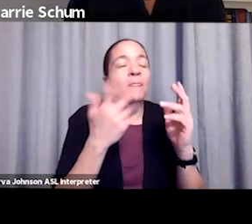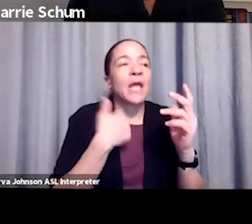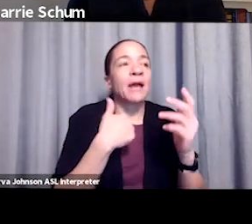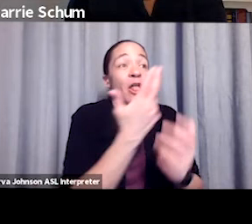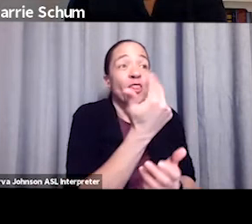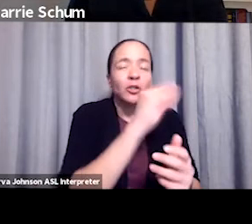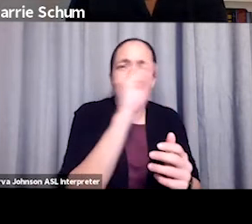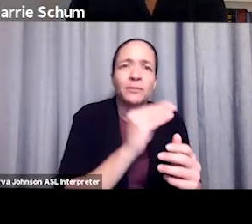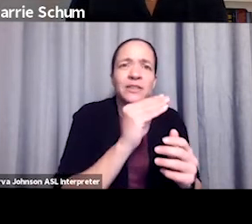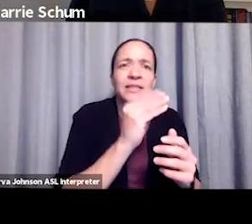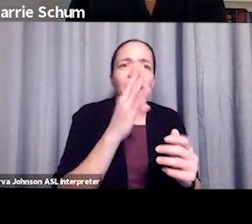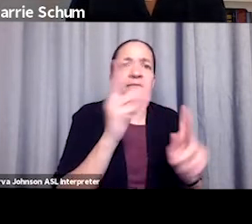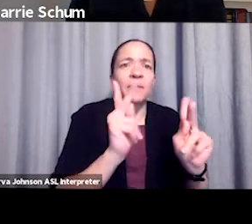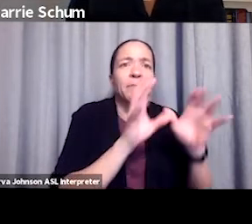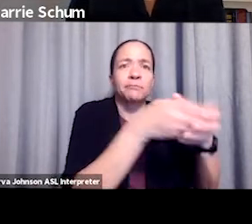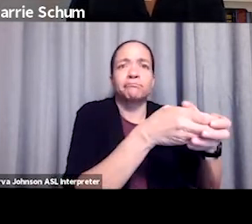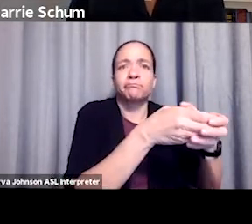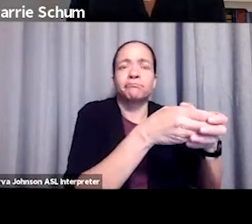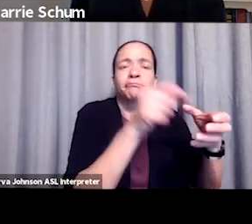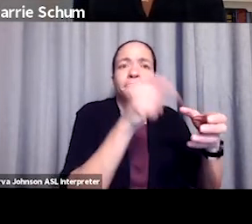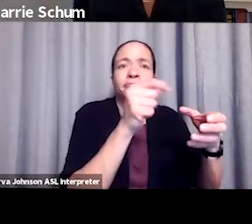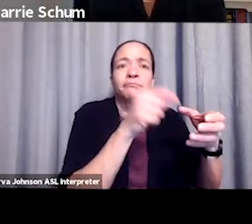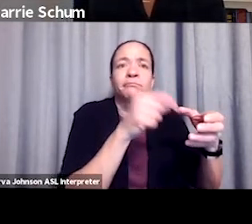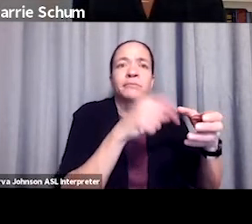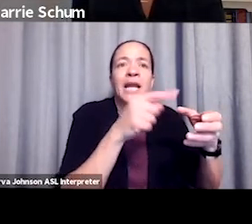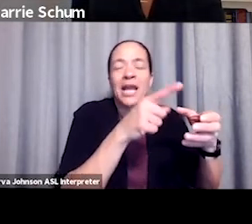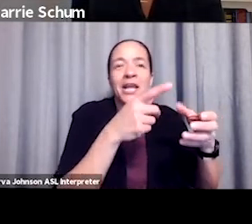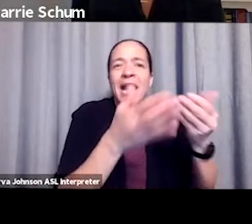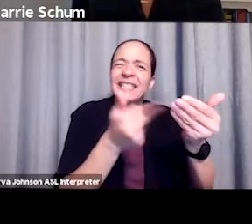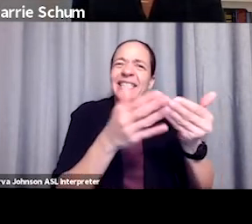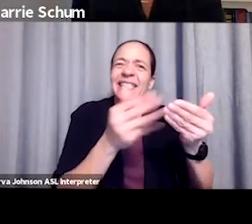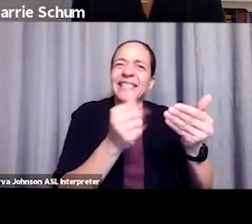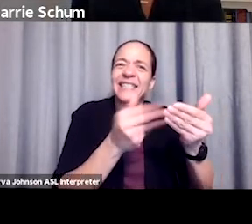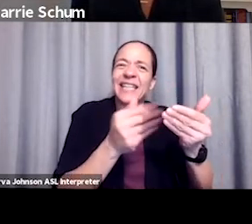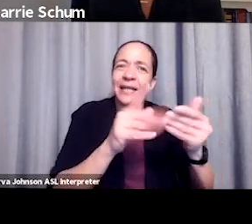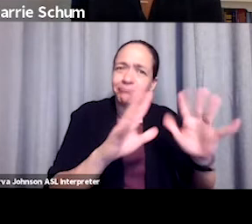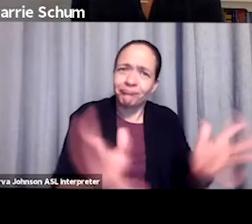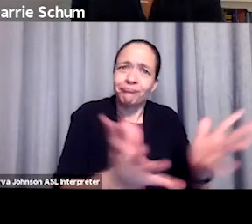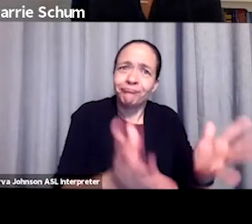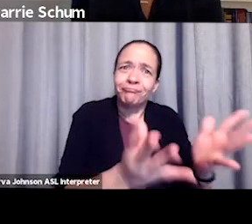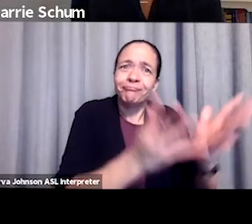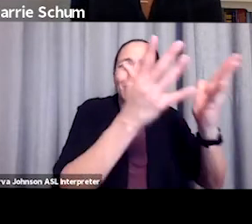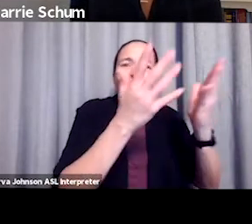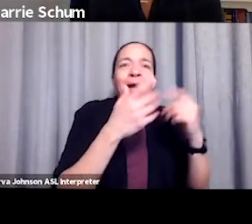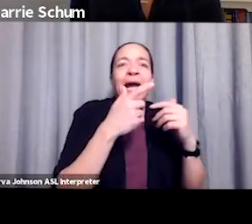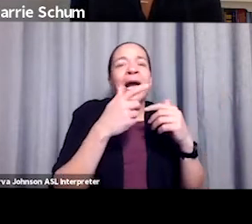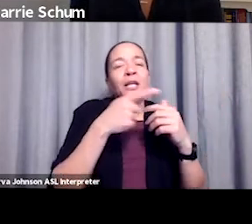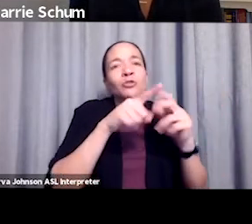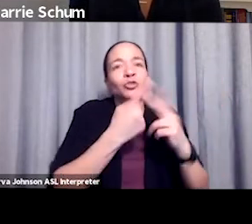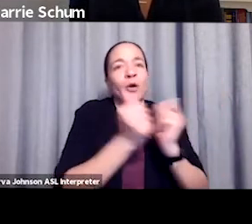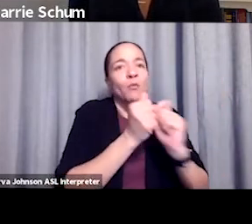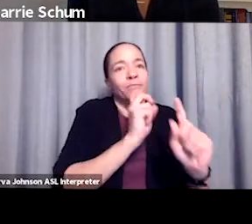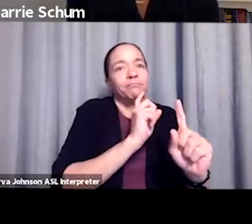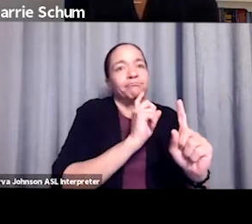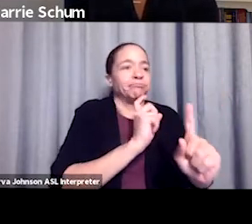adult population, and they're really activatable. These are the kind of people that you can start with mobilizing a campaign, really talk